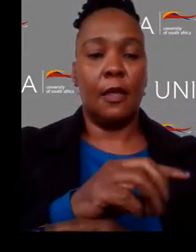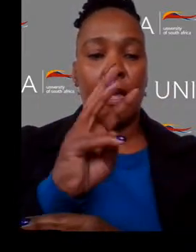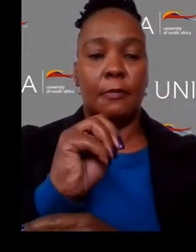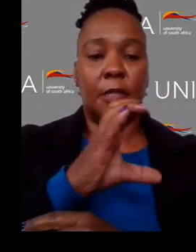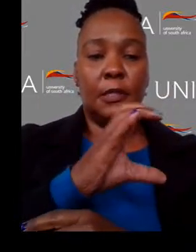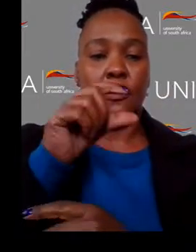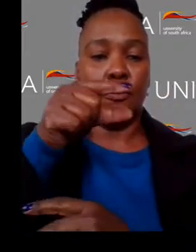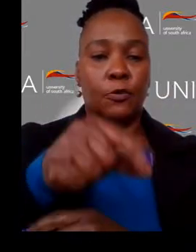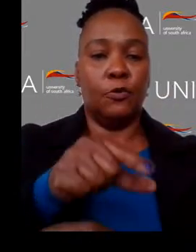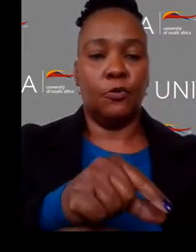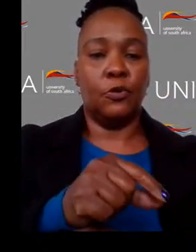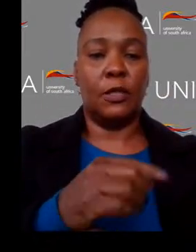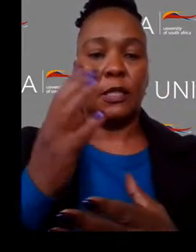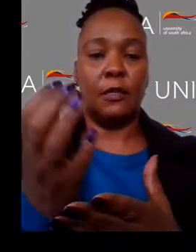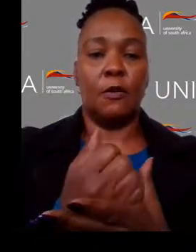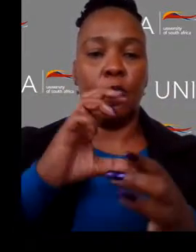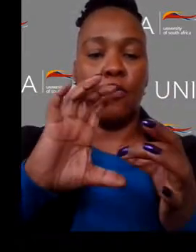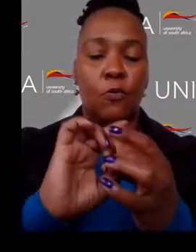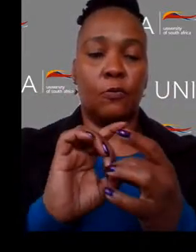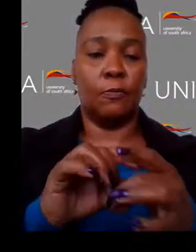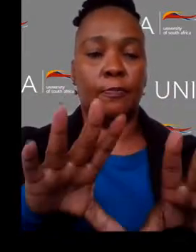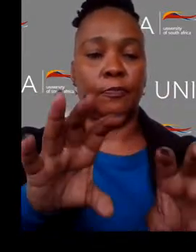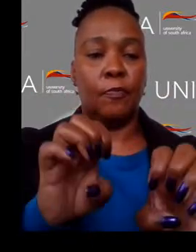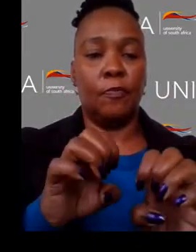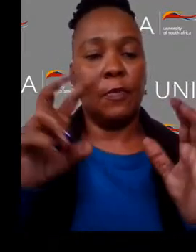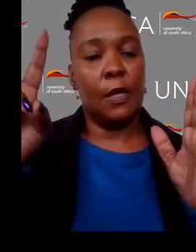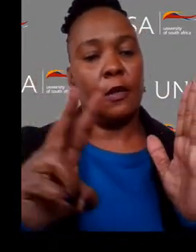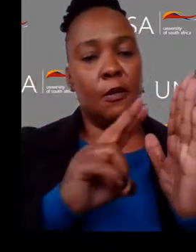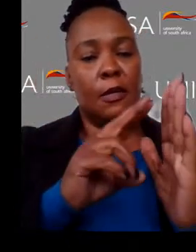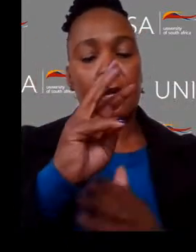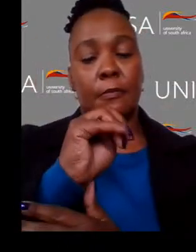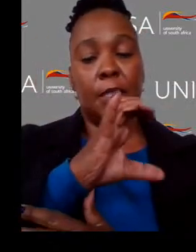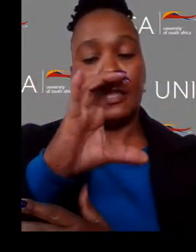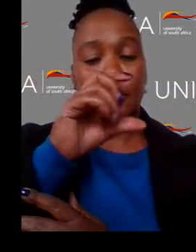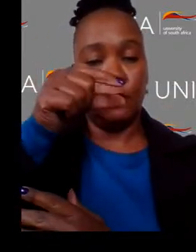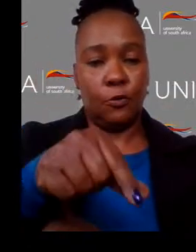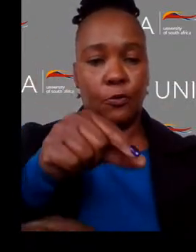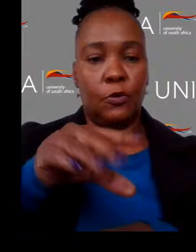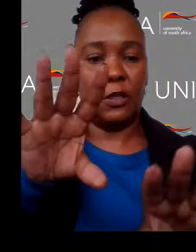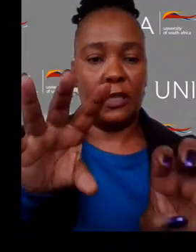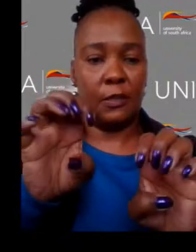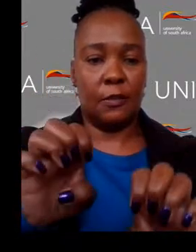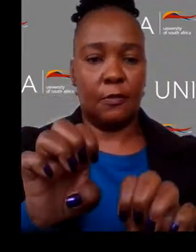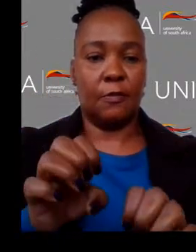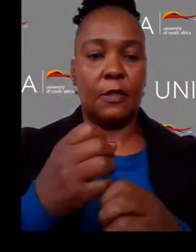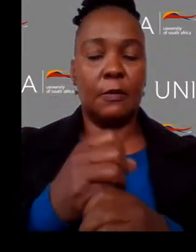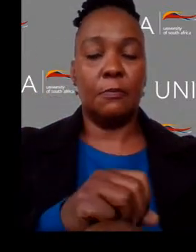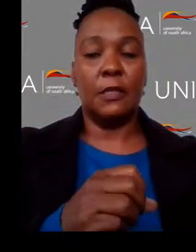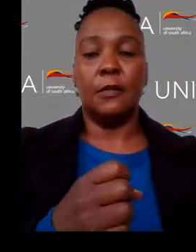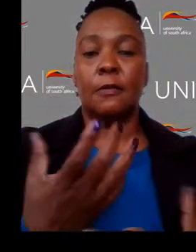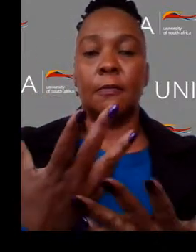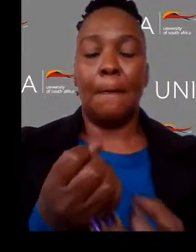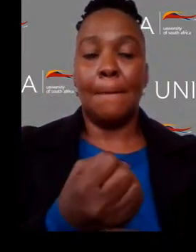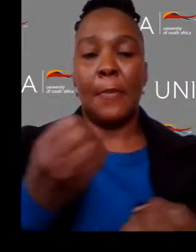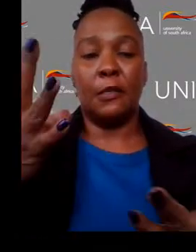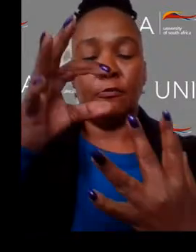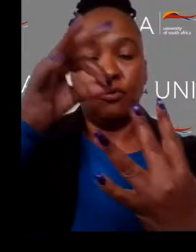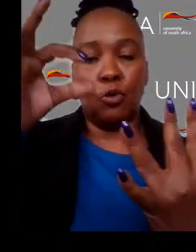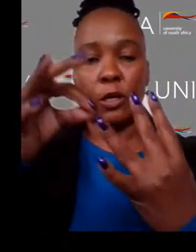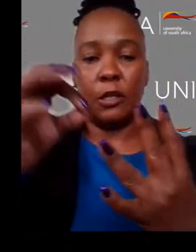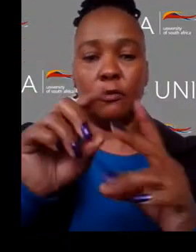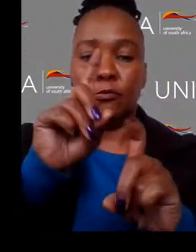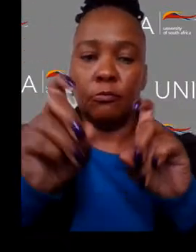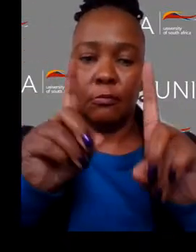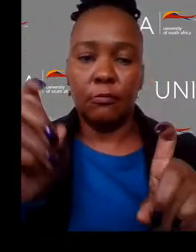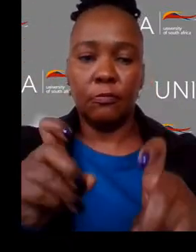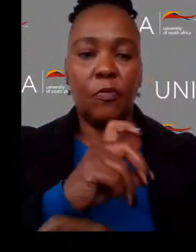and take-home exams. So if we look at these, MCQ exams are basically multiple choice questionnaires, and they use